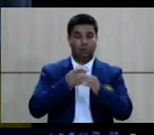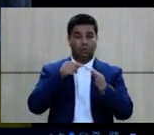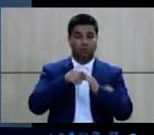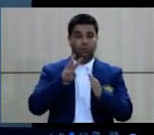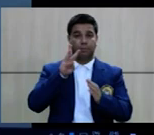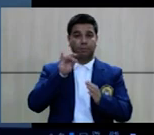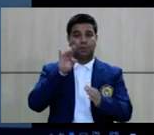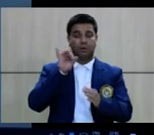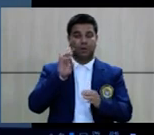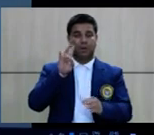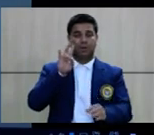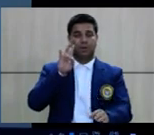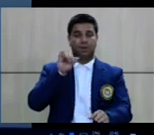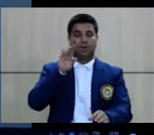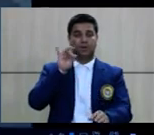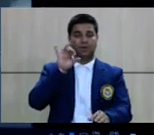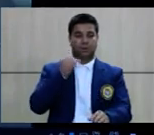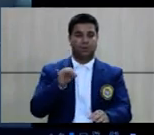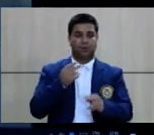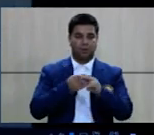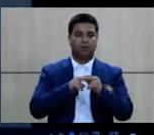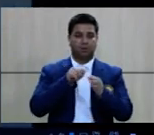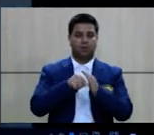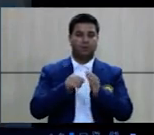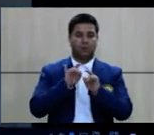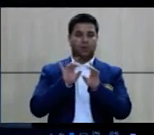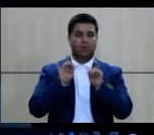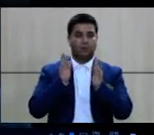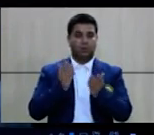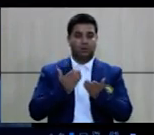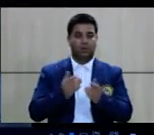o'g'itimiz natriy nitrat ekanligidan dalolat beradi.